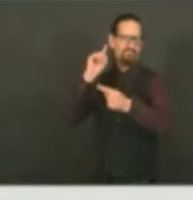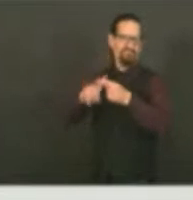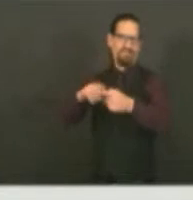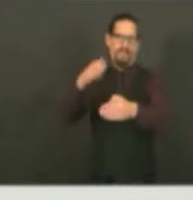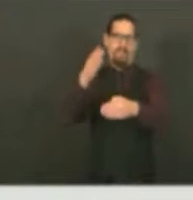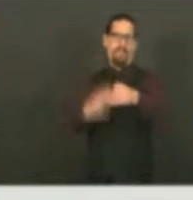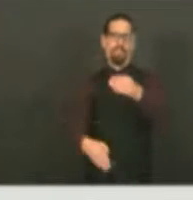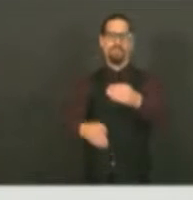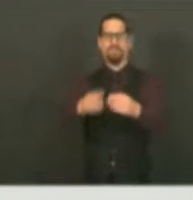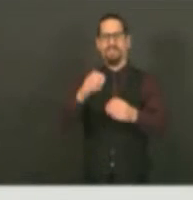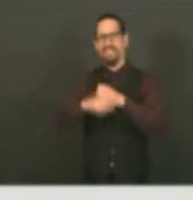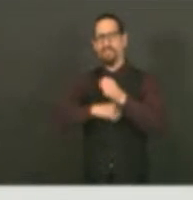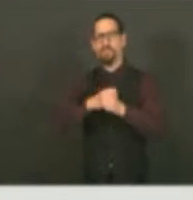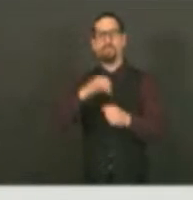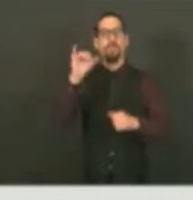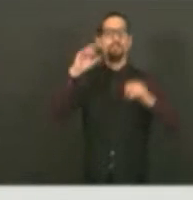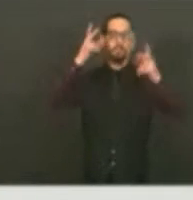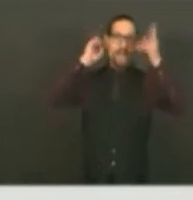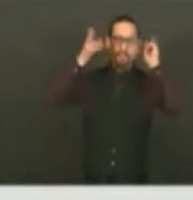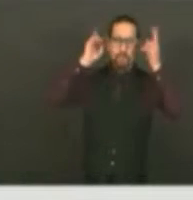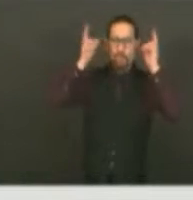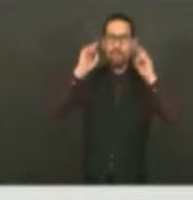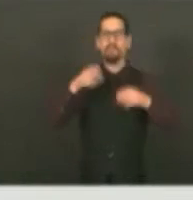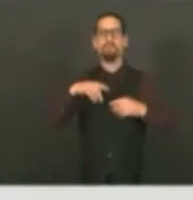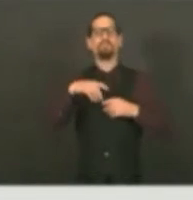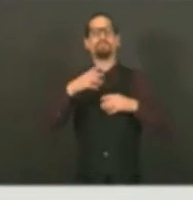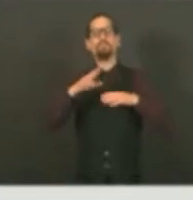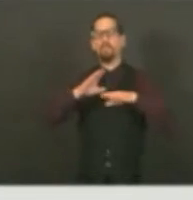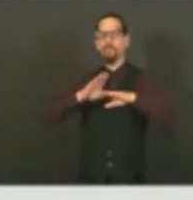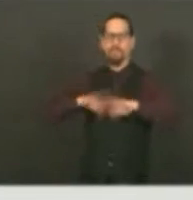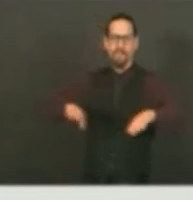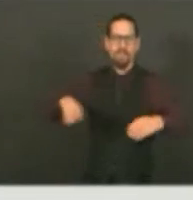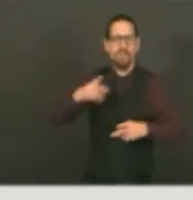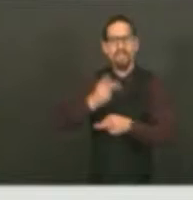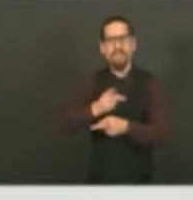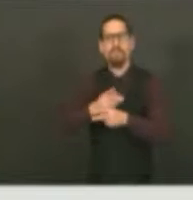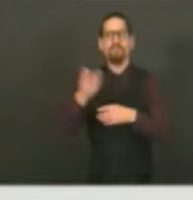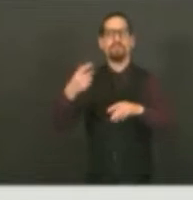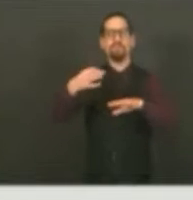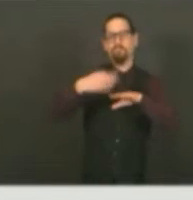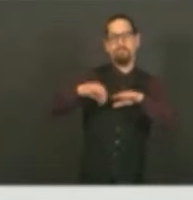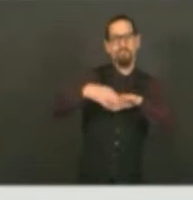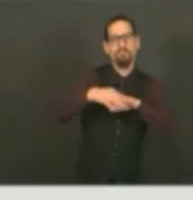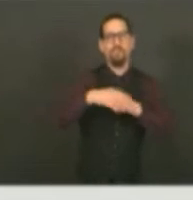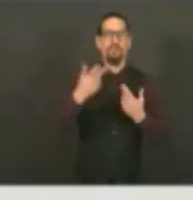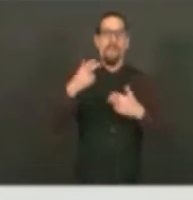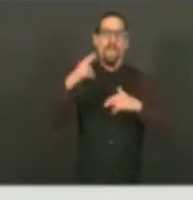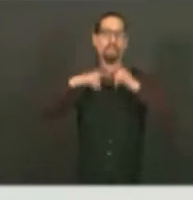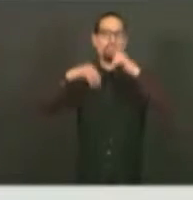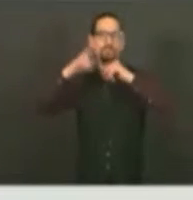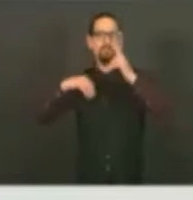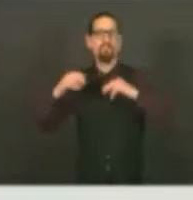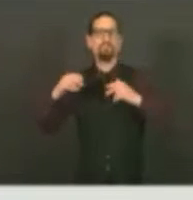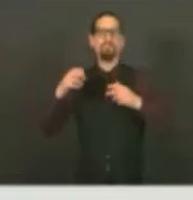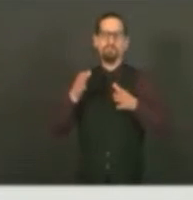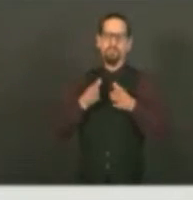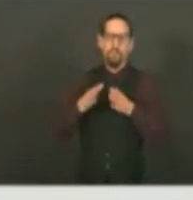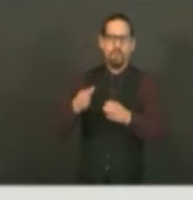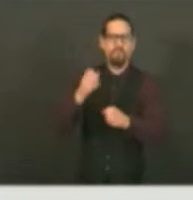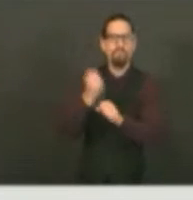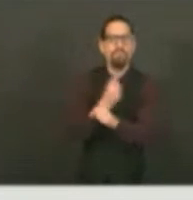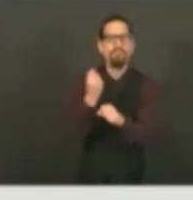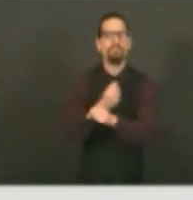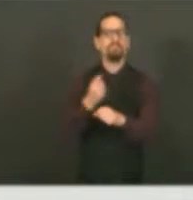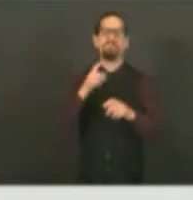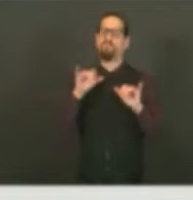barbers, nails, childcare, manufacturing, construction, all open as they are now through the end of the year. The